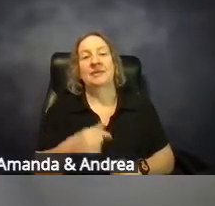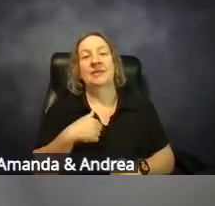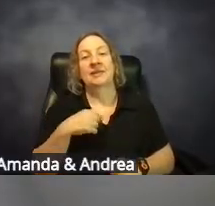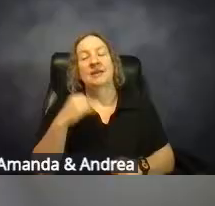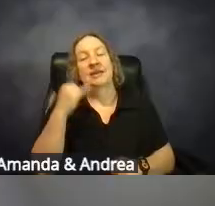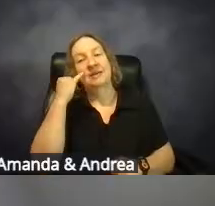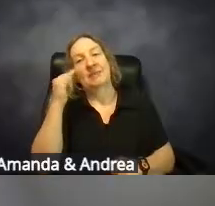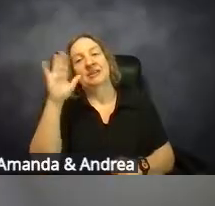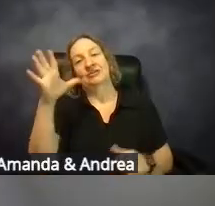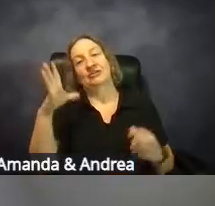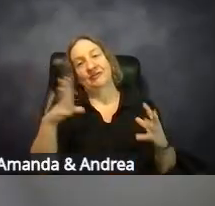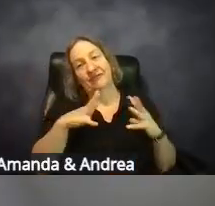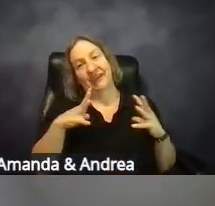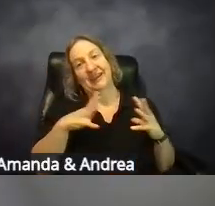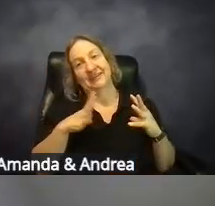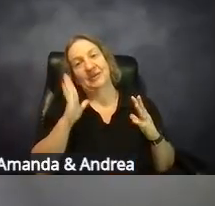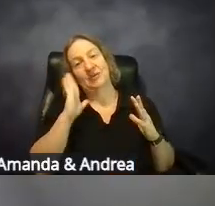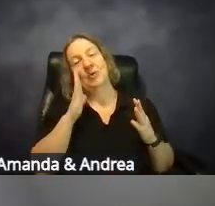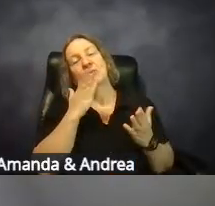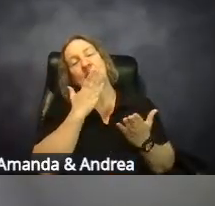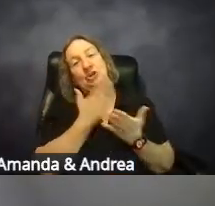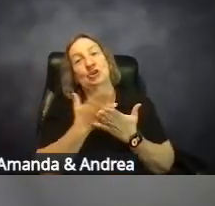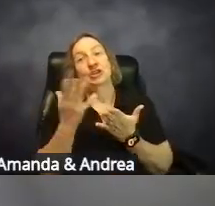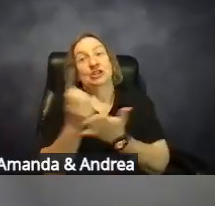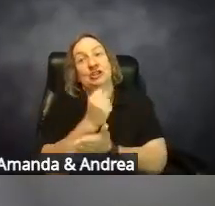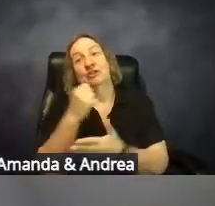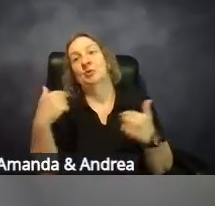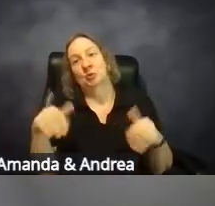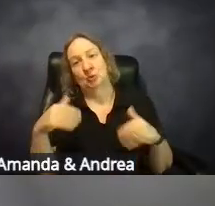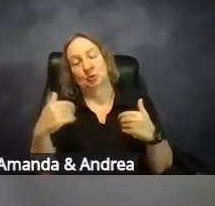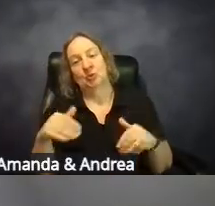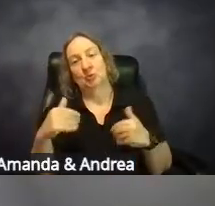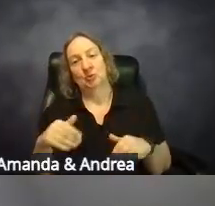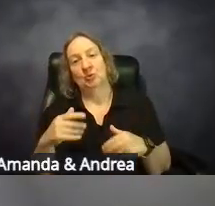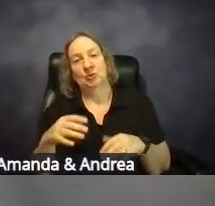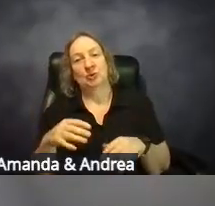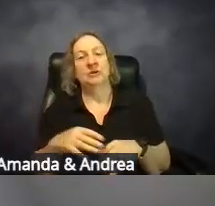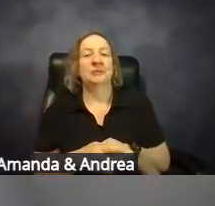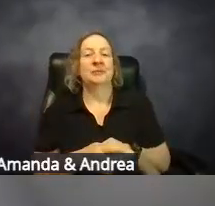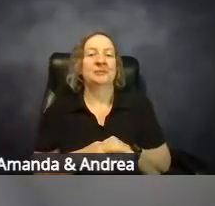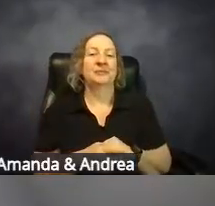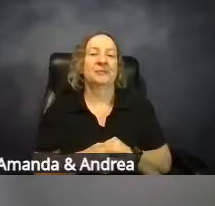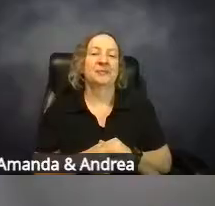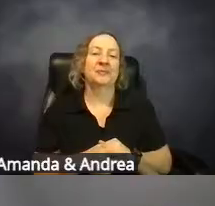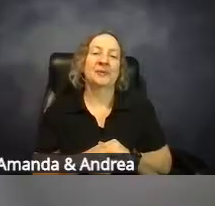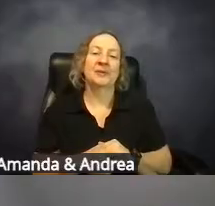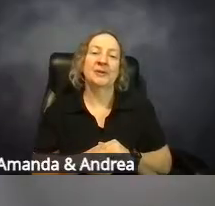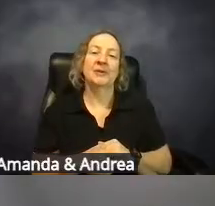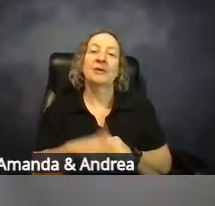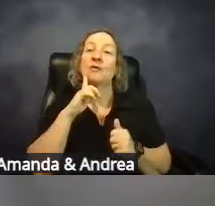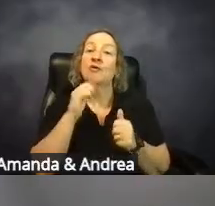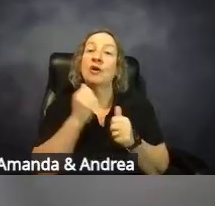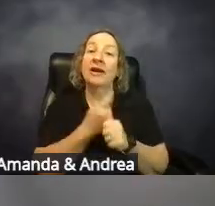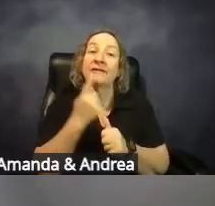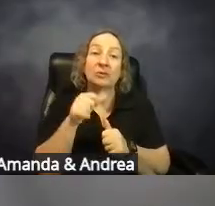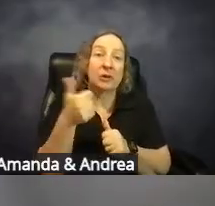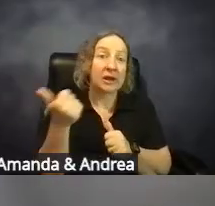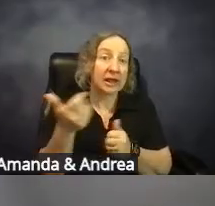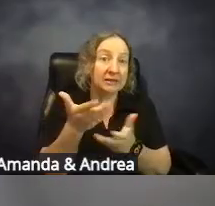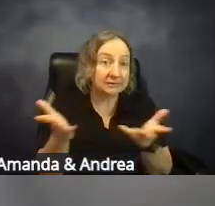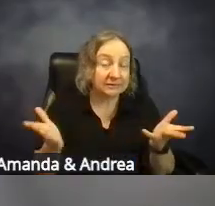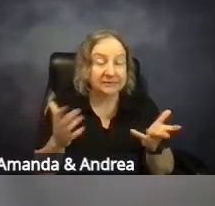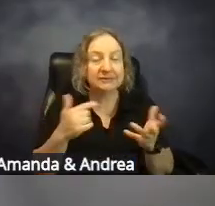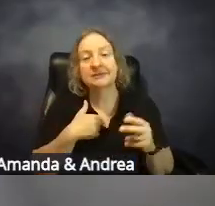is a well-deserved one. And so to everybody else, look